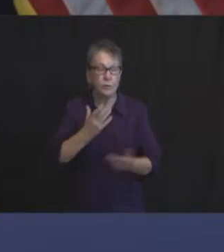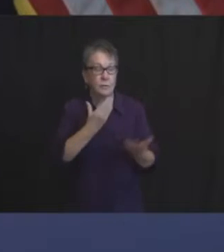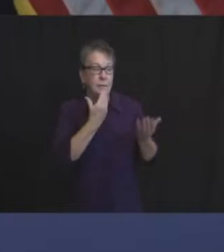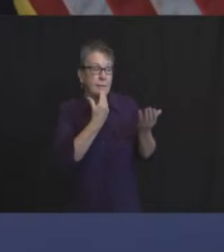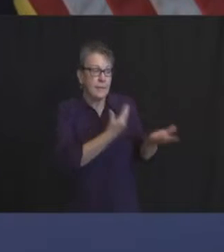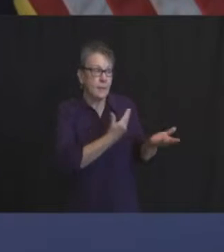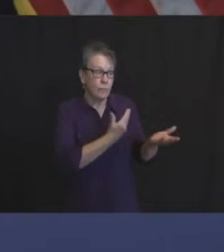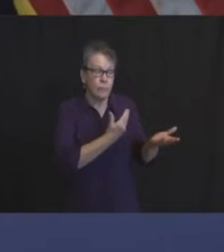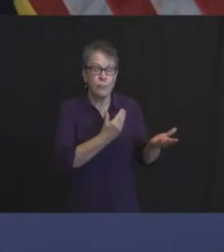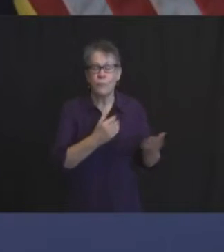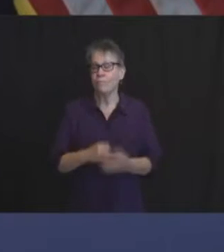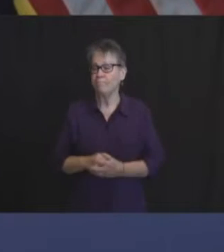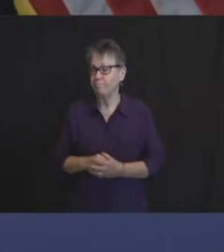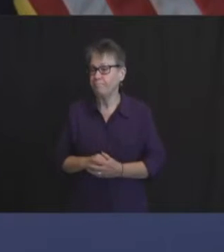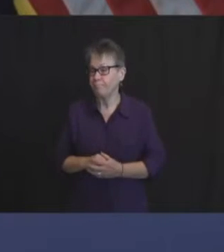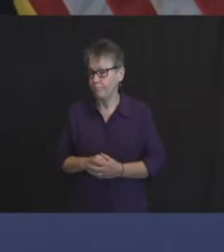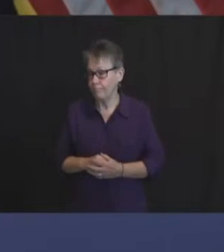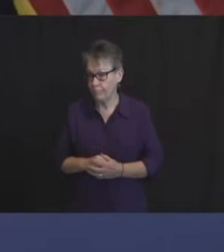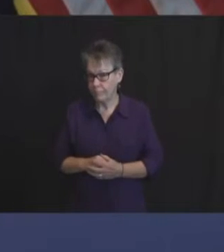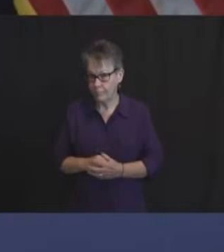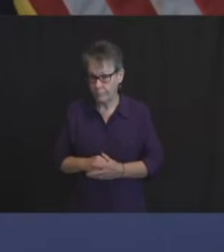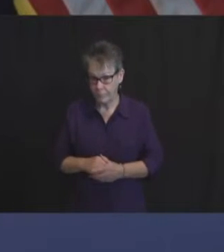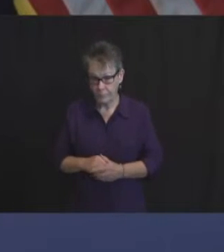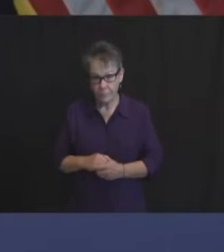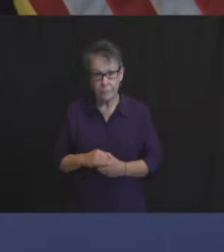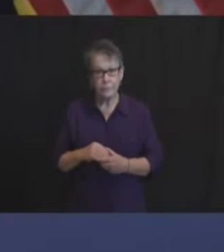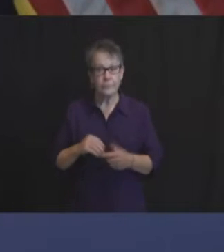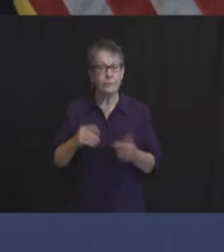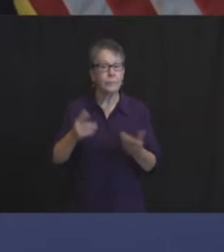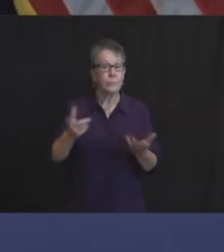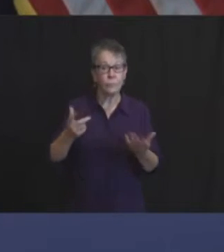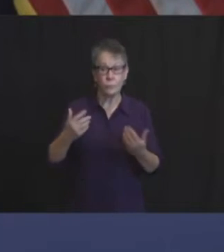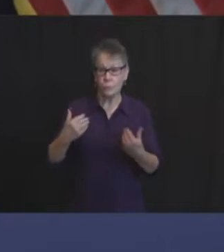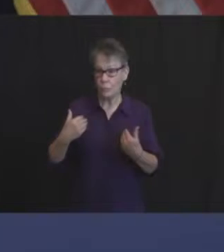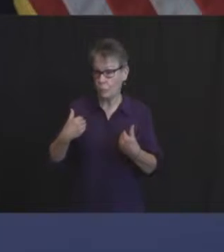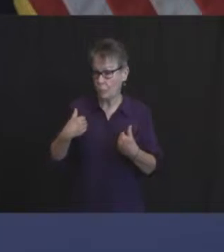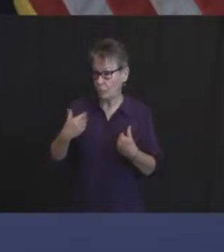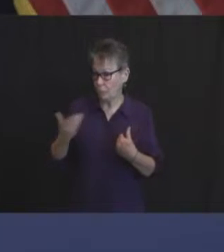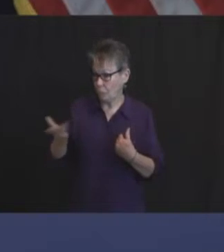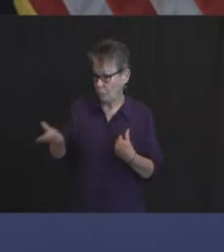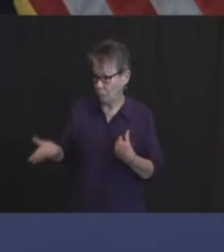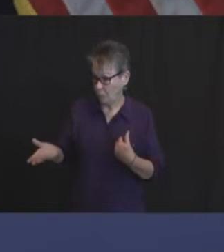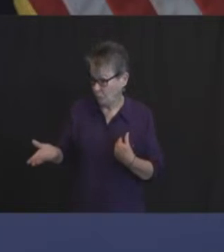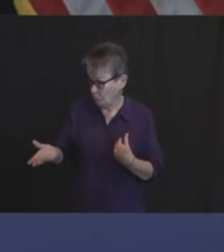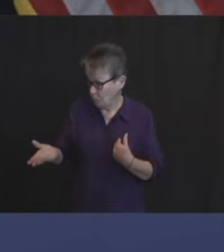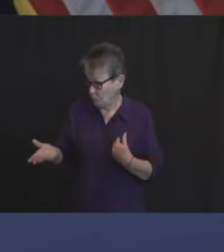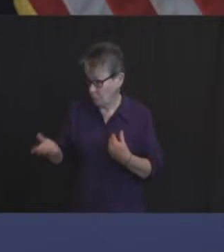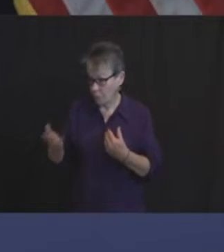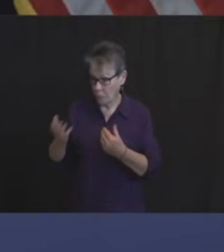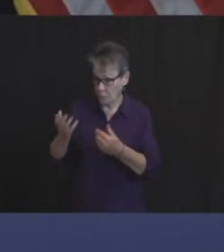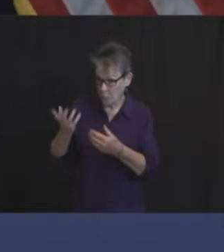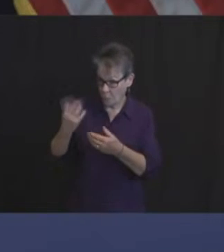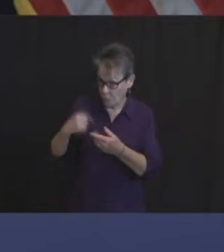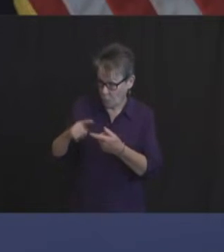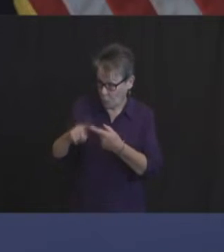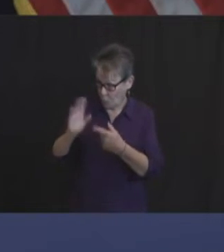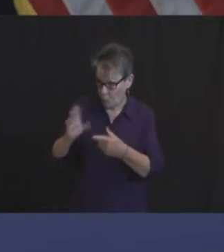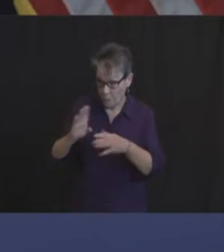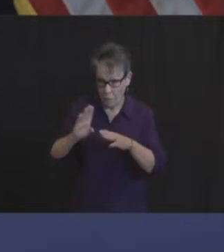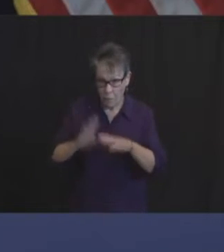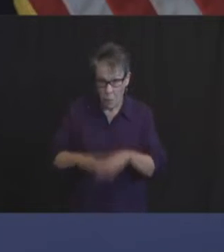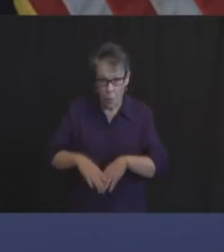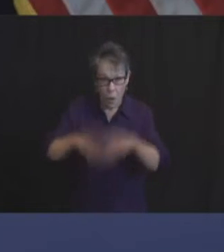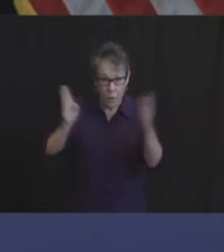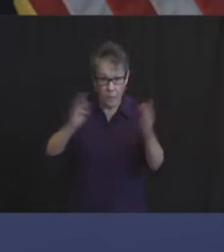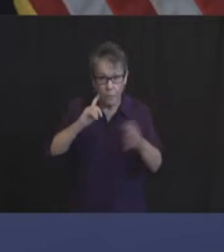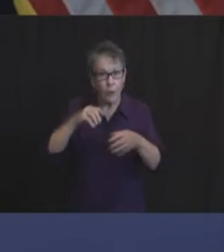New Jersey schools to in-person instruction last August, we acknowledged that the 2020-2021 school